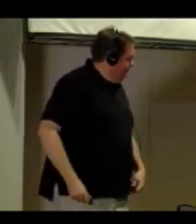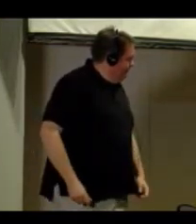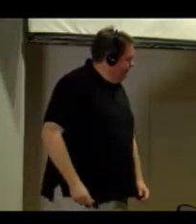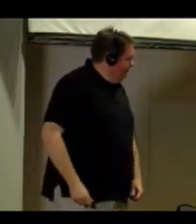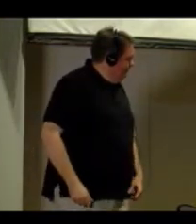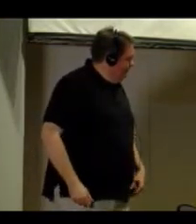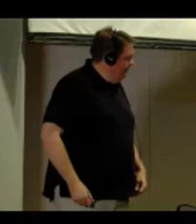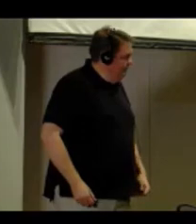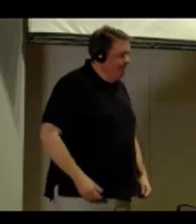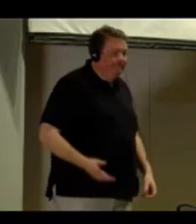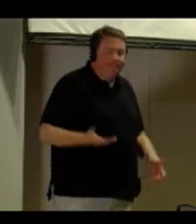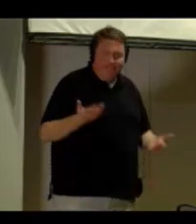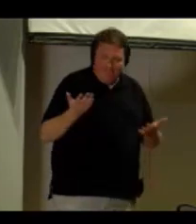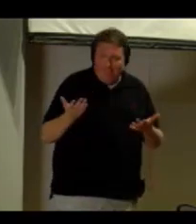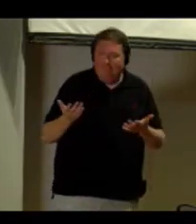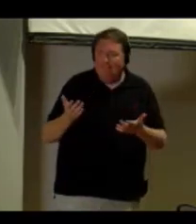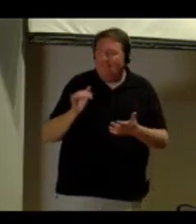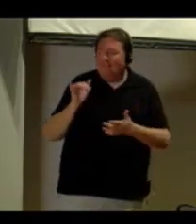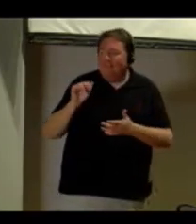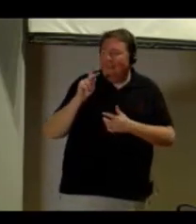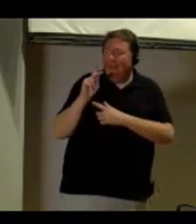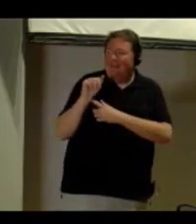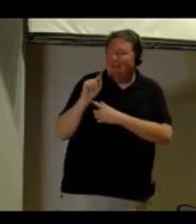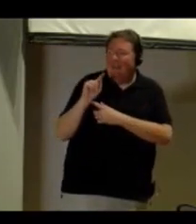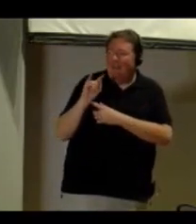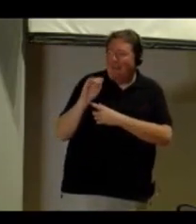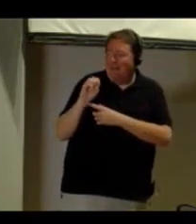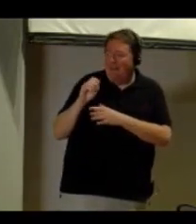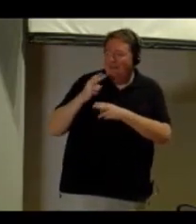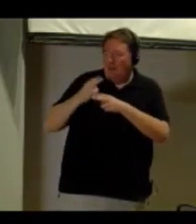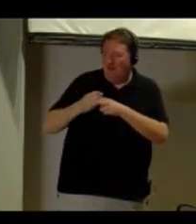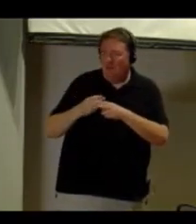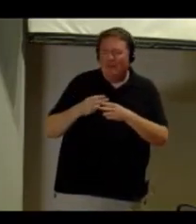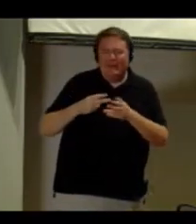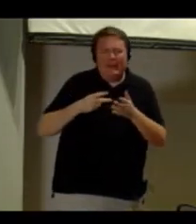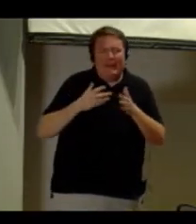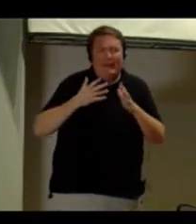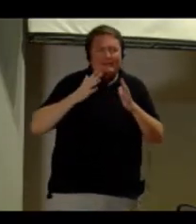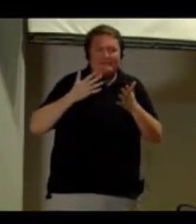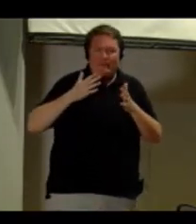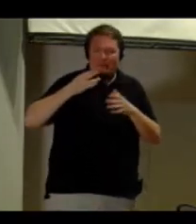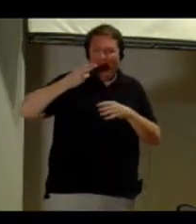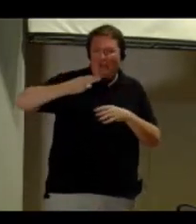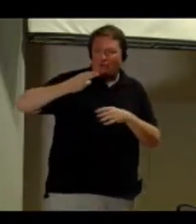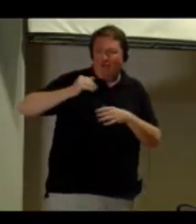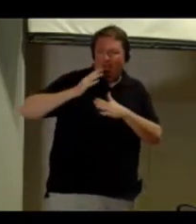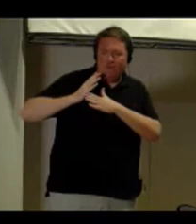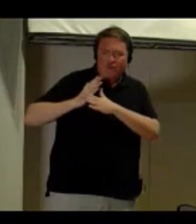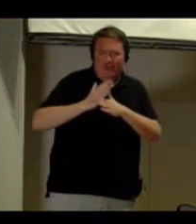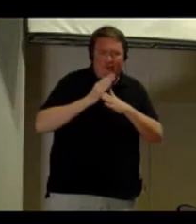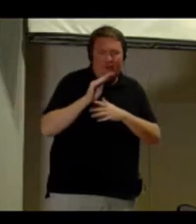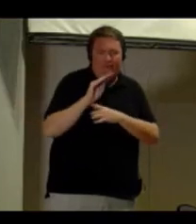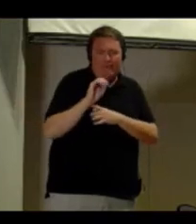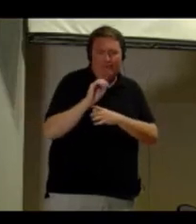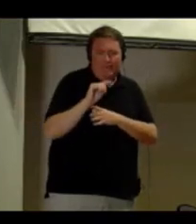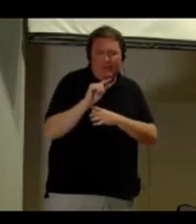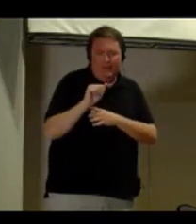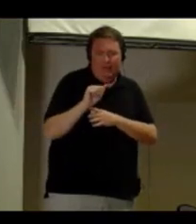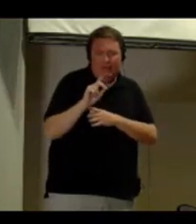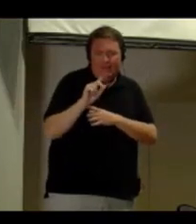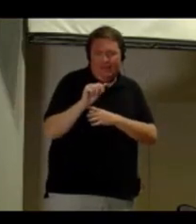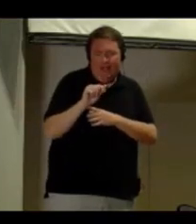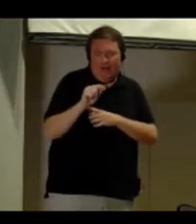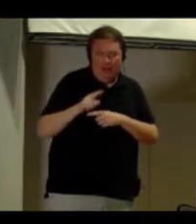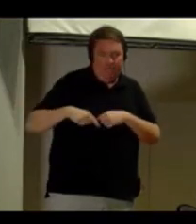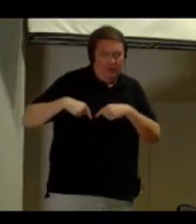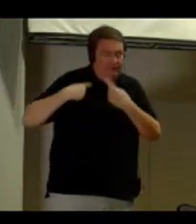I think part of it, as Katie said, is the sort of history of sharing metadata from the beginning of